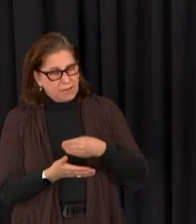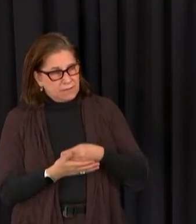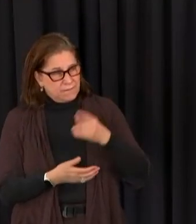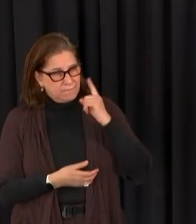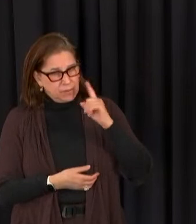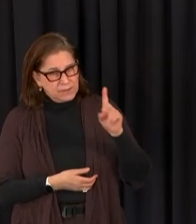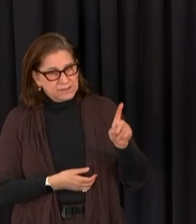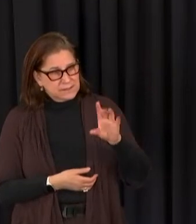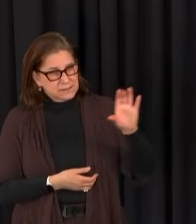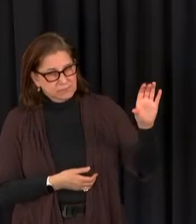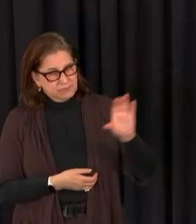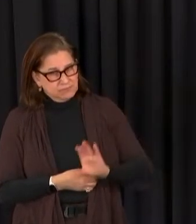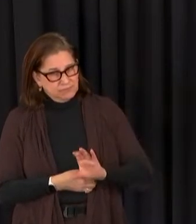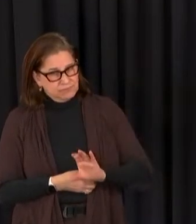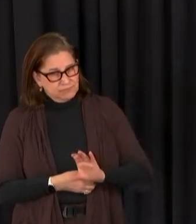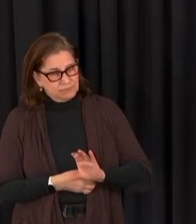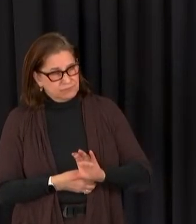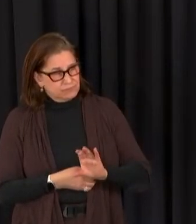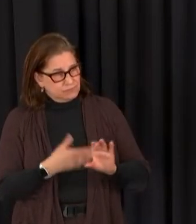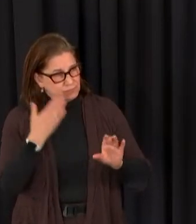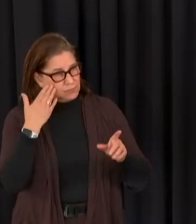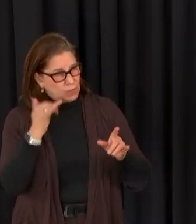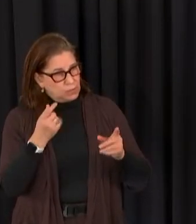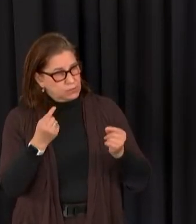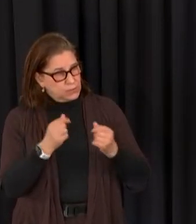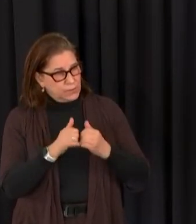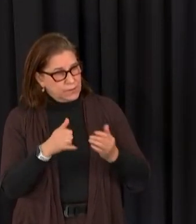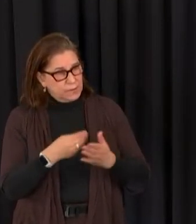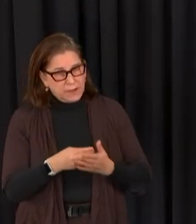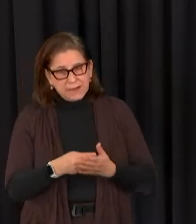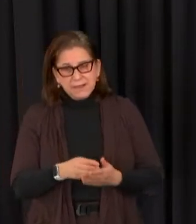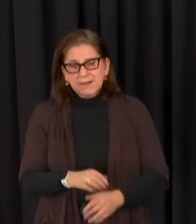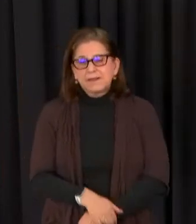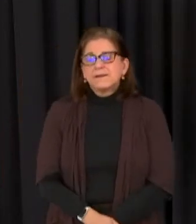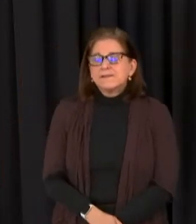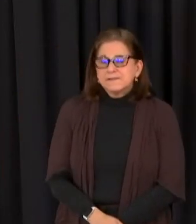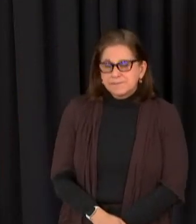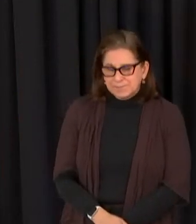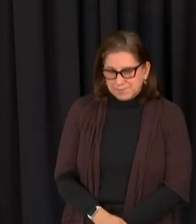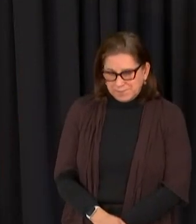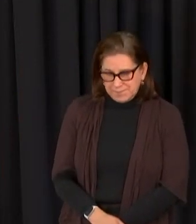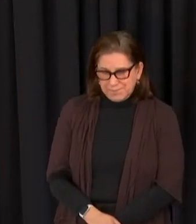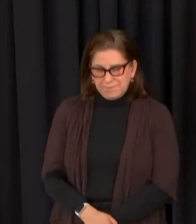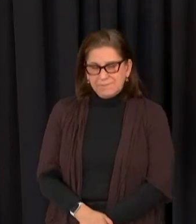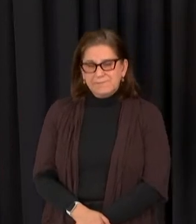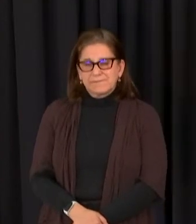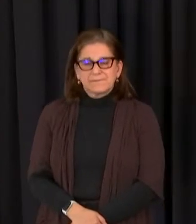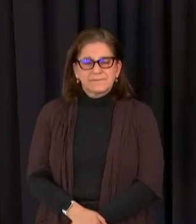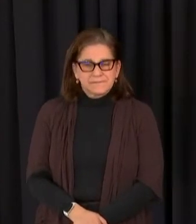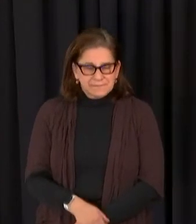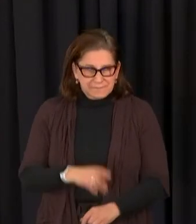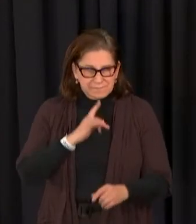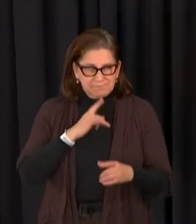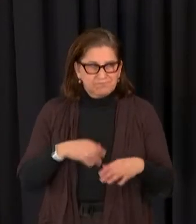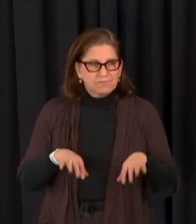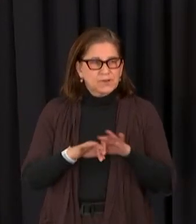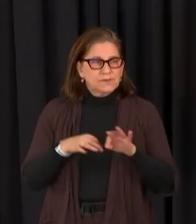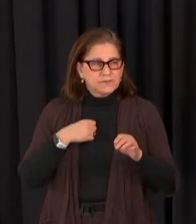already a plan of what to do with that money? Well, thank you for mentioning that. I should have really mentioned that at the top, because that is